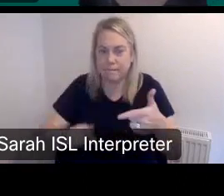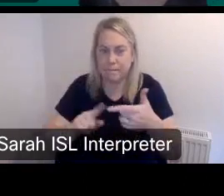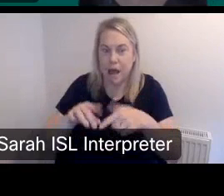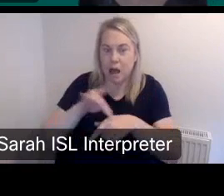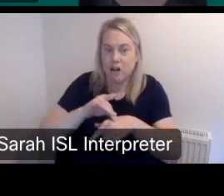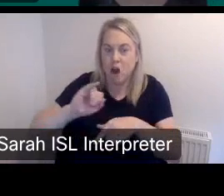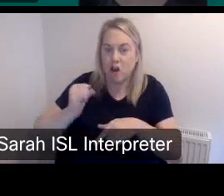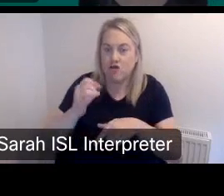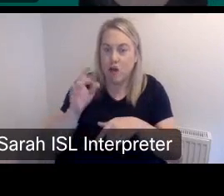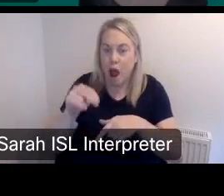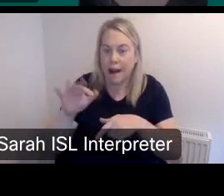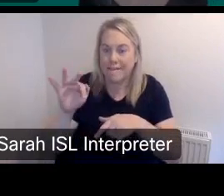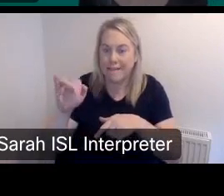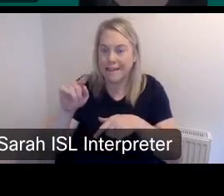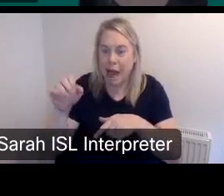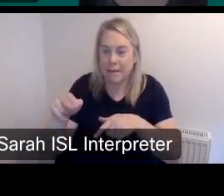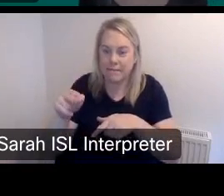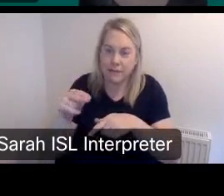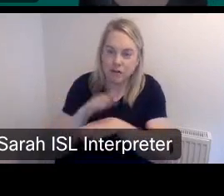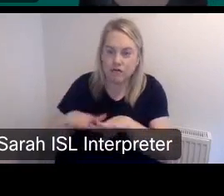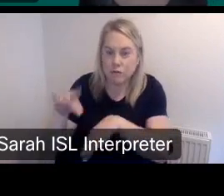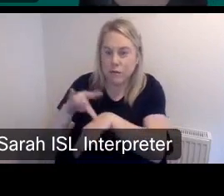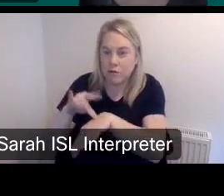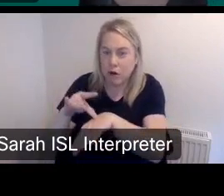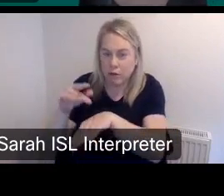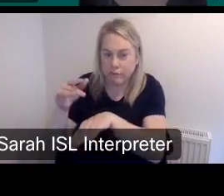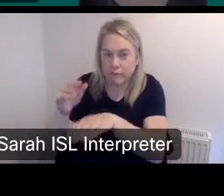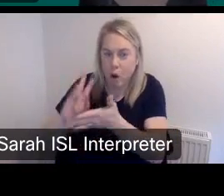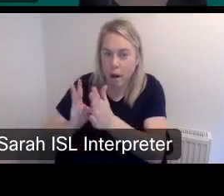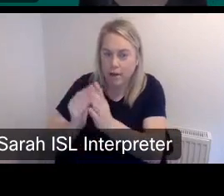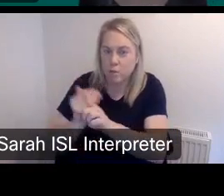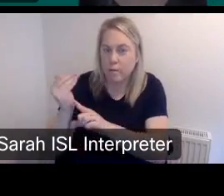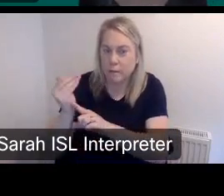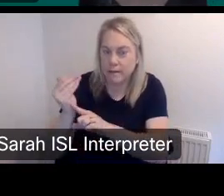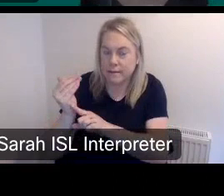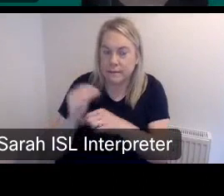John Fitzsimons, Consultant Pediatrician and Clinical Director for Quality Improvement,